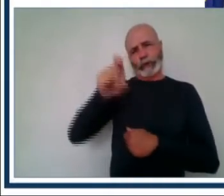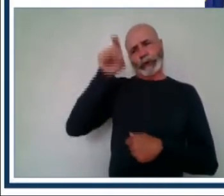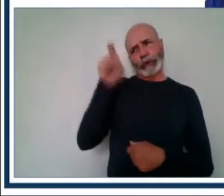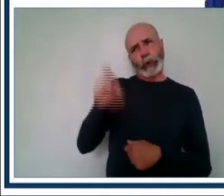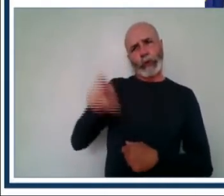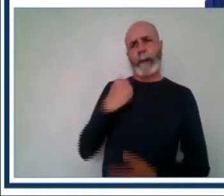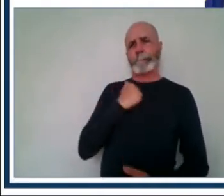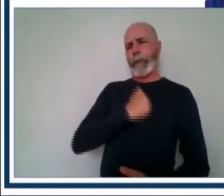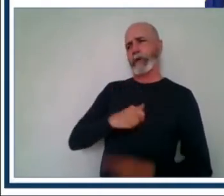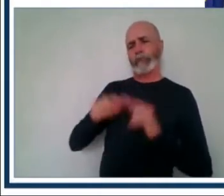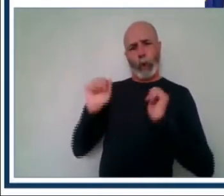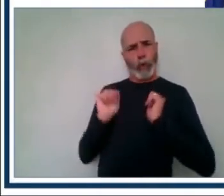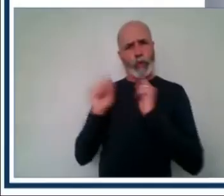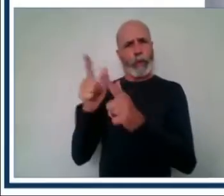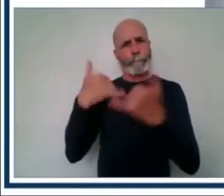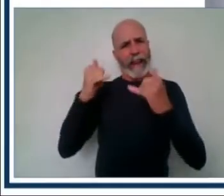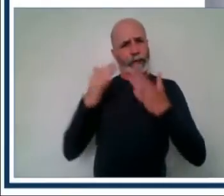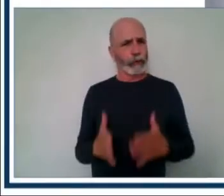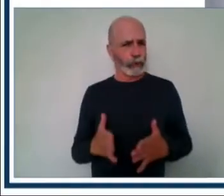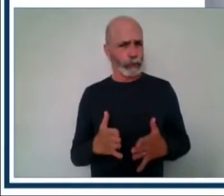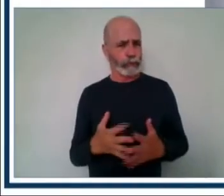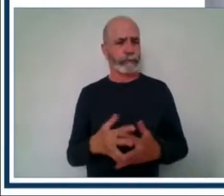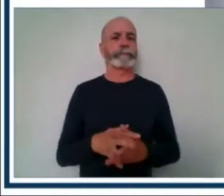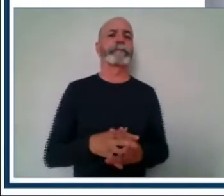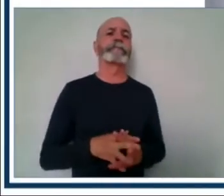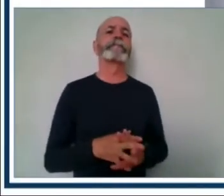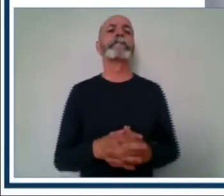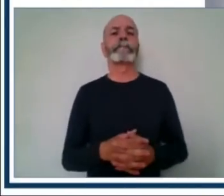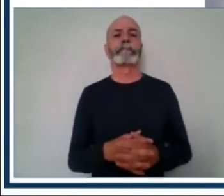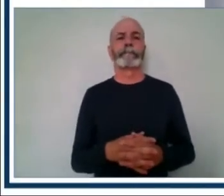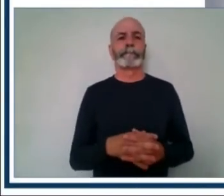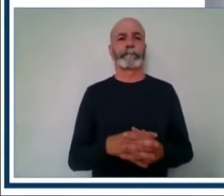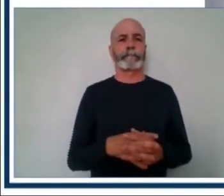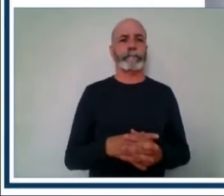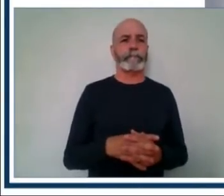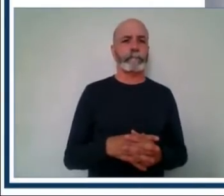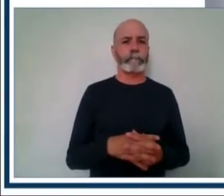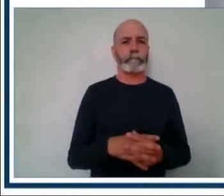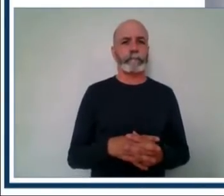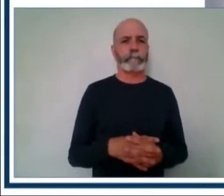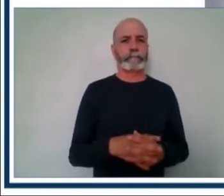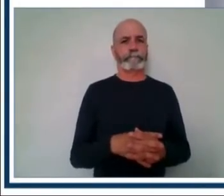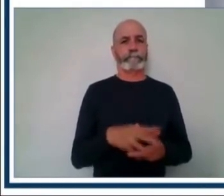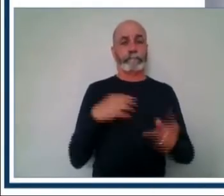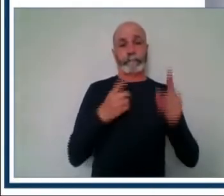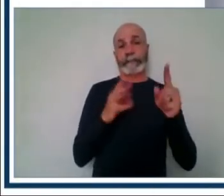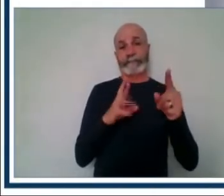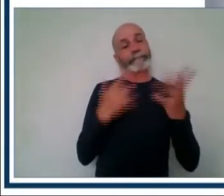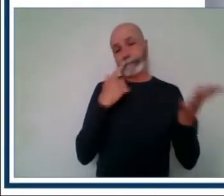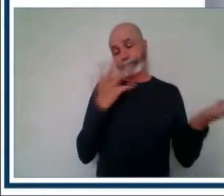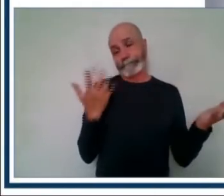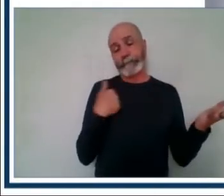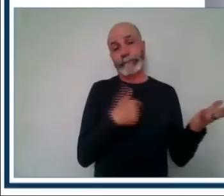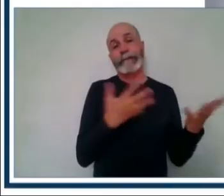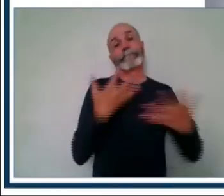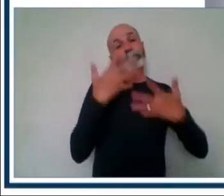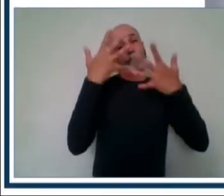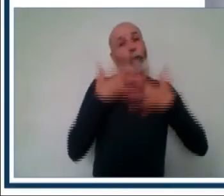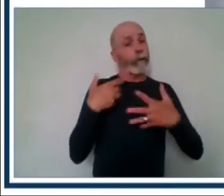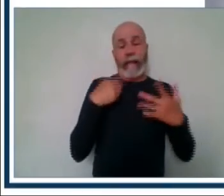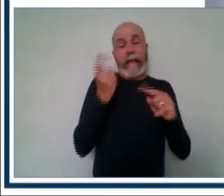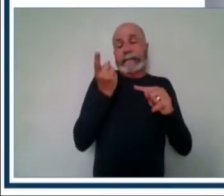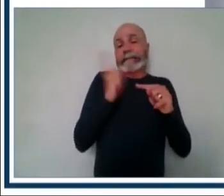No, it's unfortunate that we're not able to have any activity, including hockey, in our province right now.